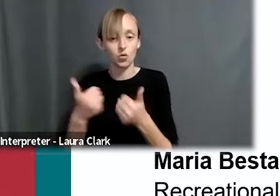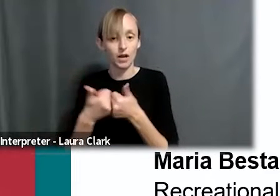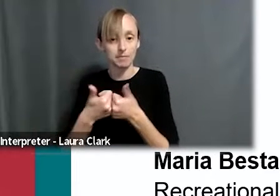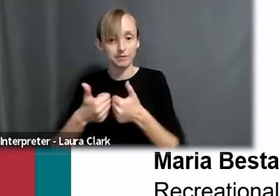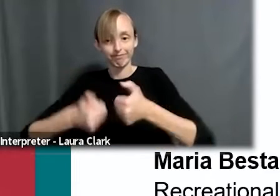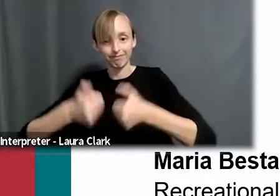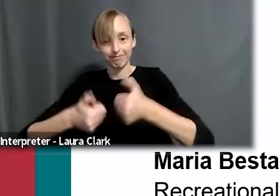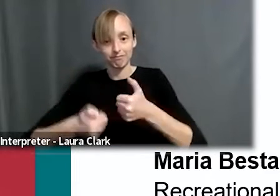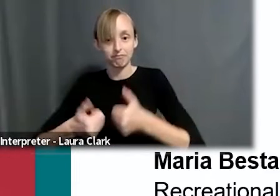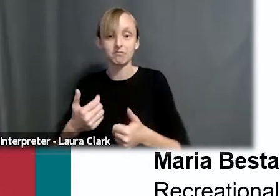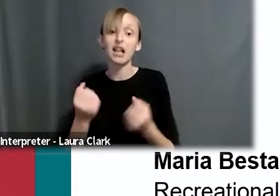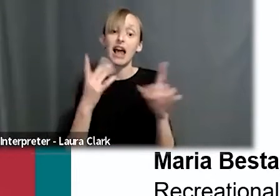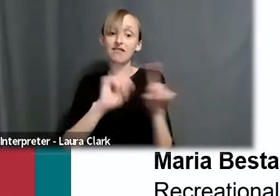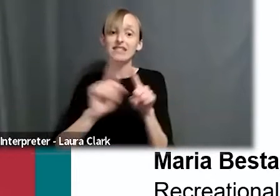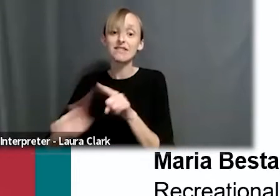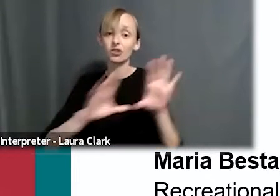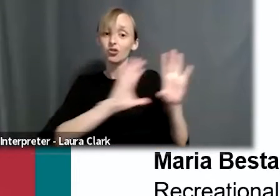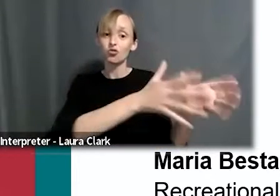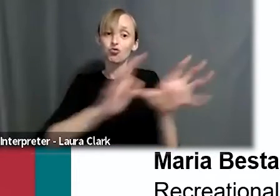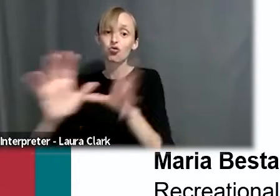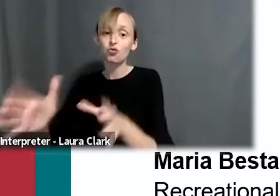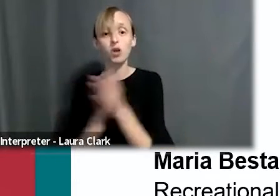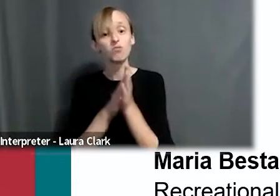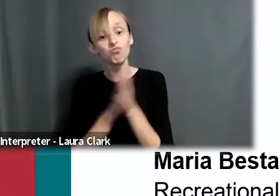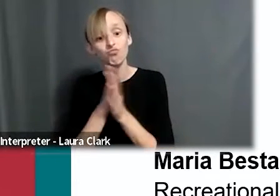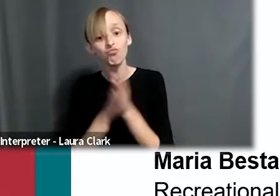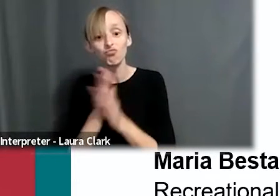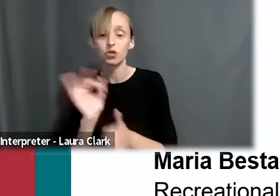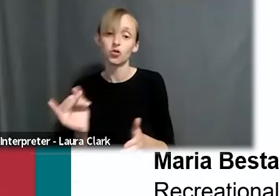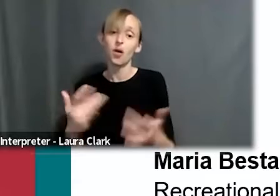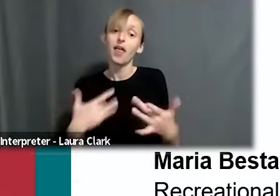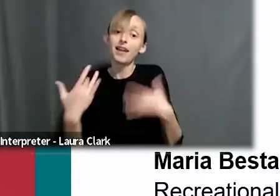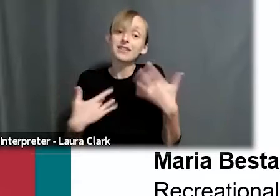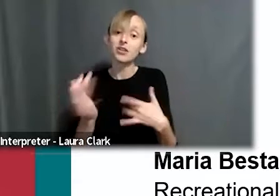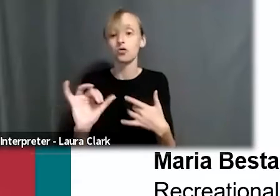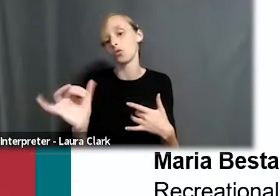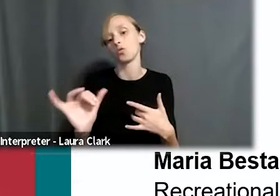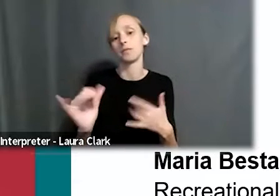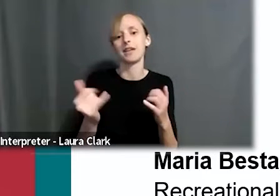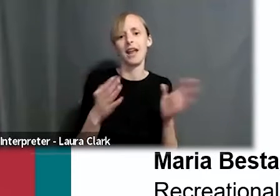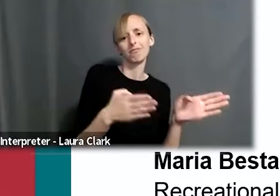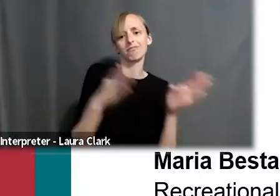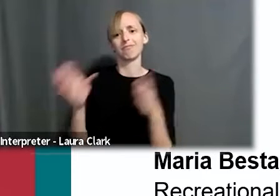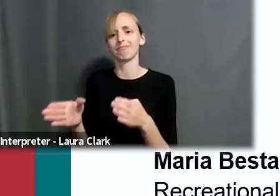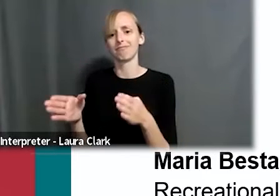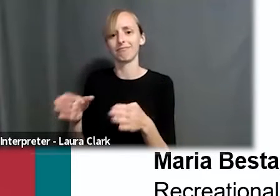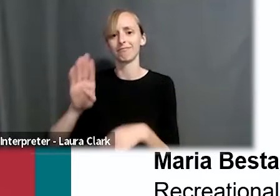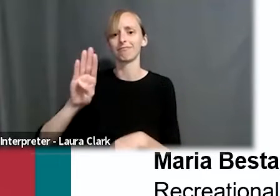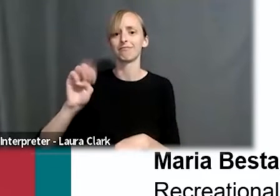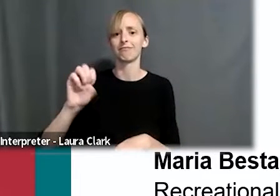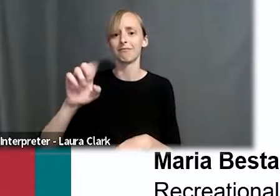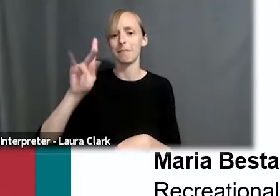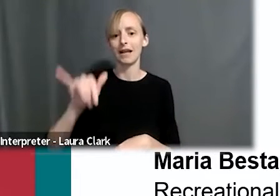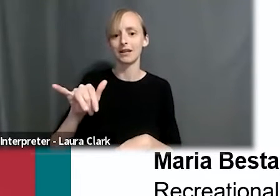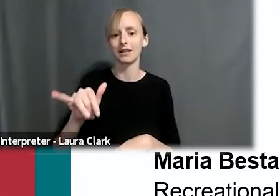serves a lot of different populations. So I think that's also very exciting. But I want to hop over to Becky to talk about some of the Sure. excitement